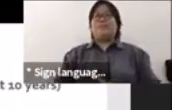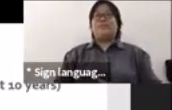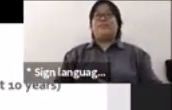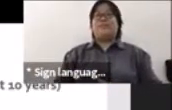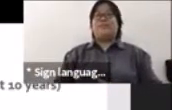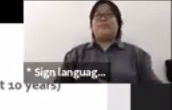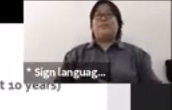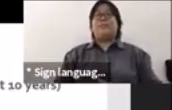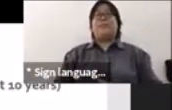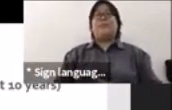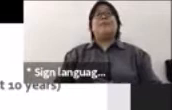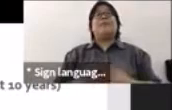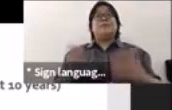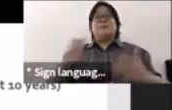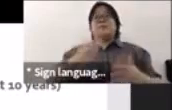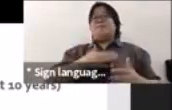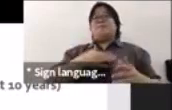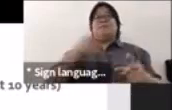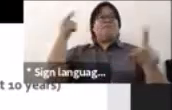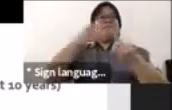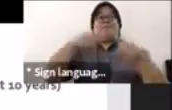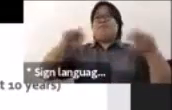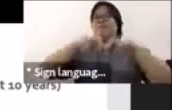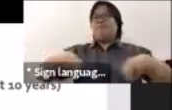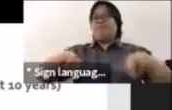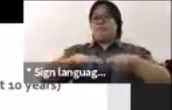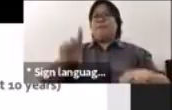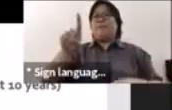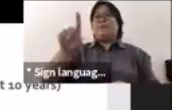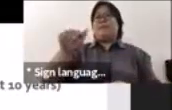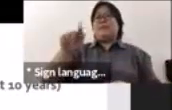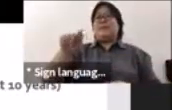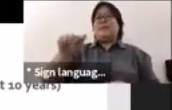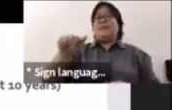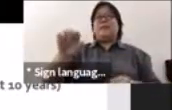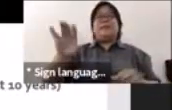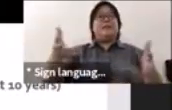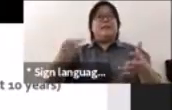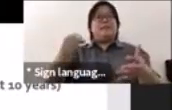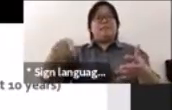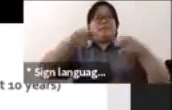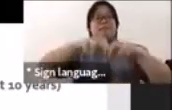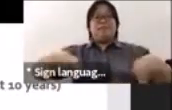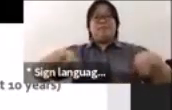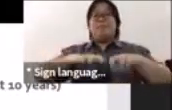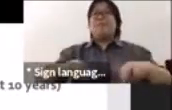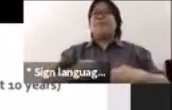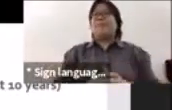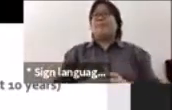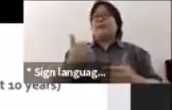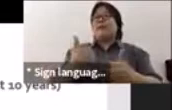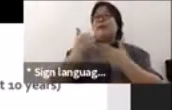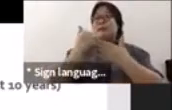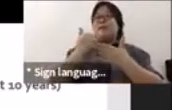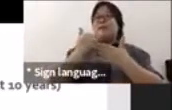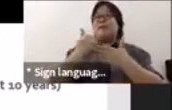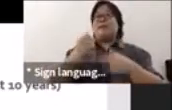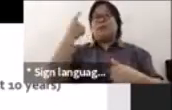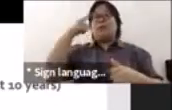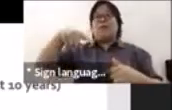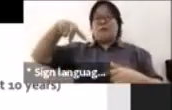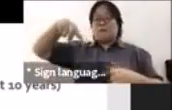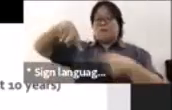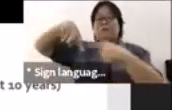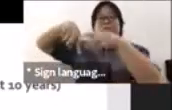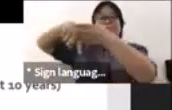So my study, the data and methodology I want to discuss now. The study has been conducted on the lower limb